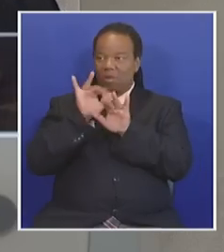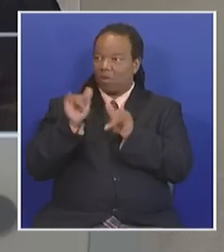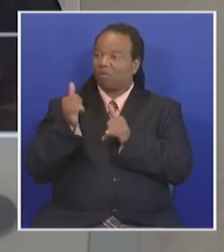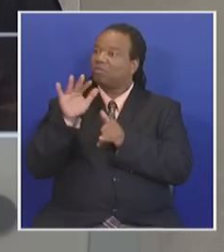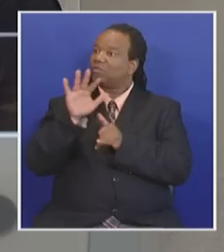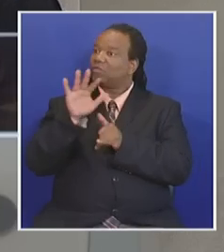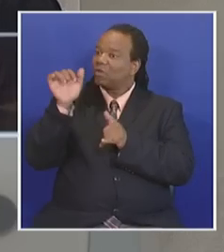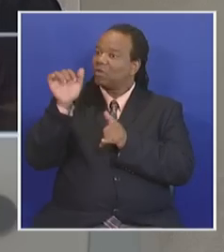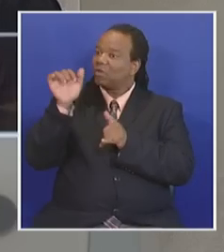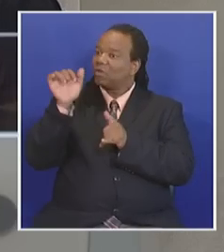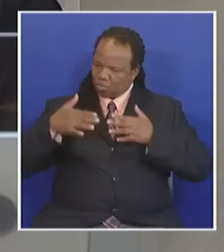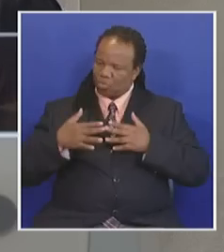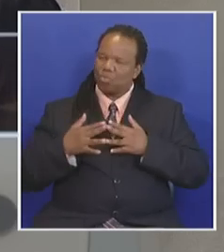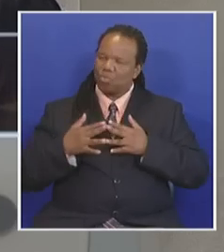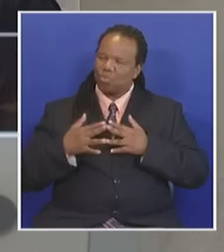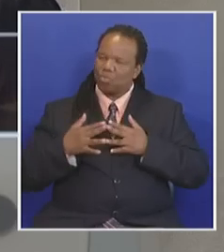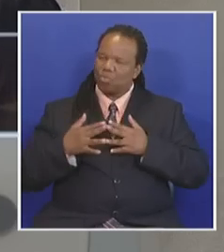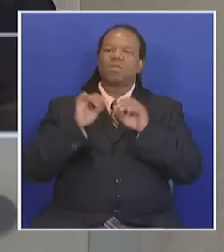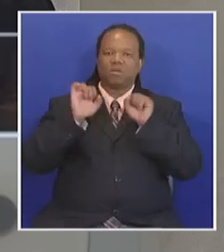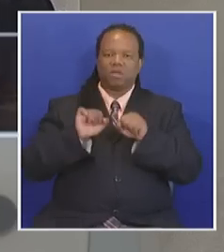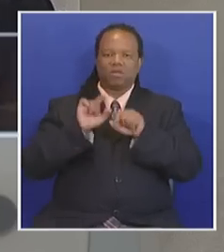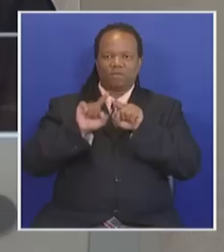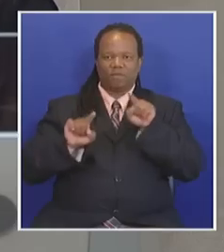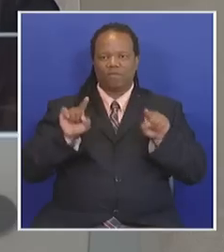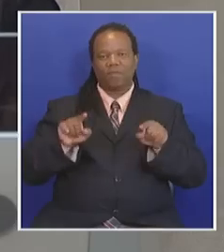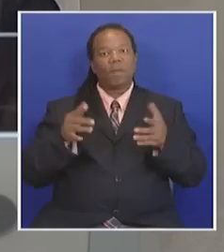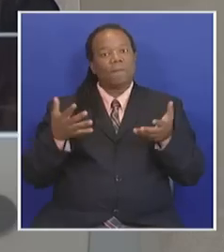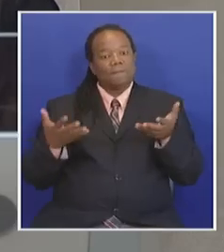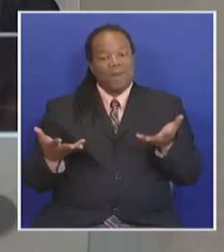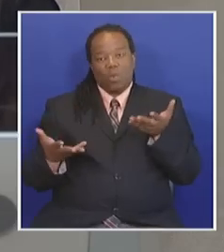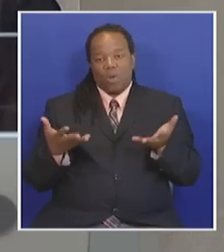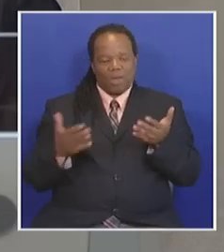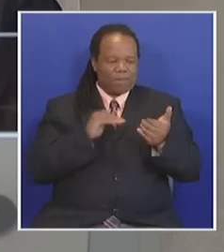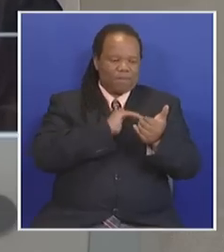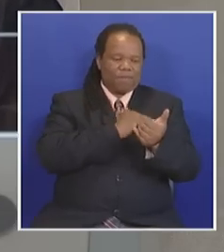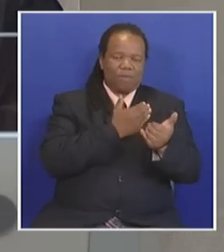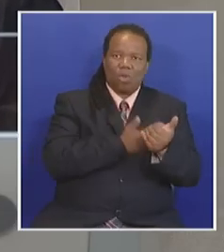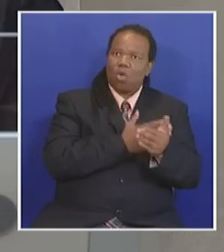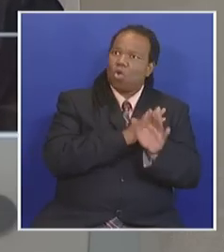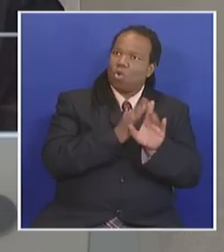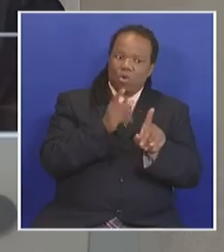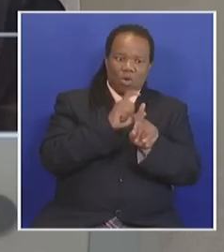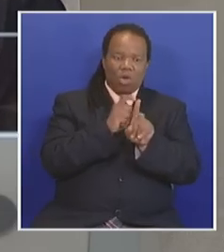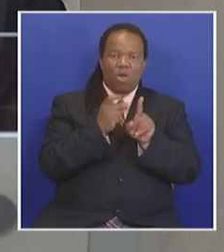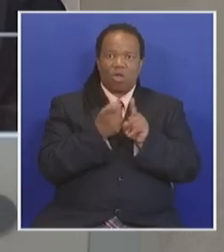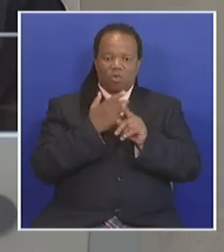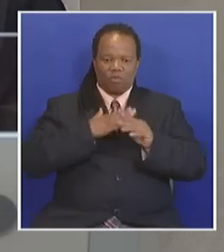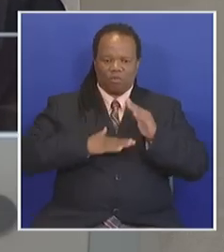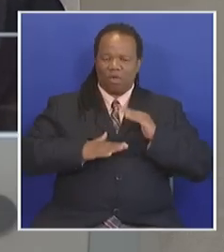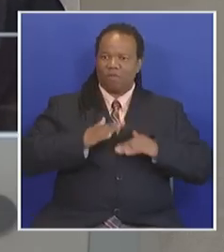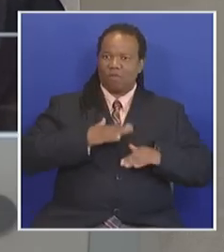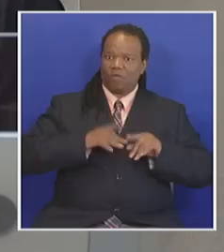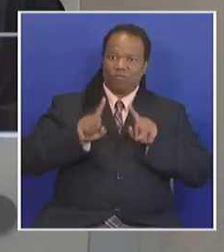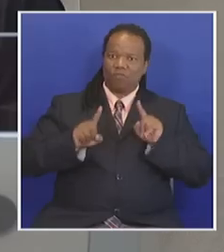diversity. The strength of our nation does not lie in merely promoting a culture of tolerance for diversity, but